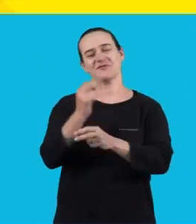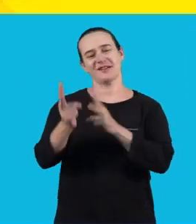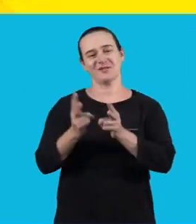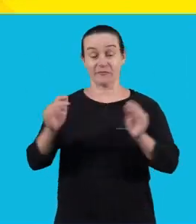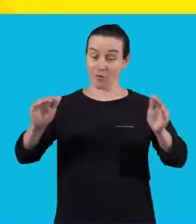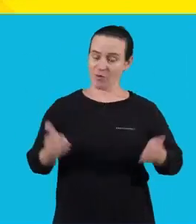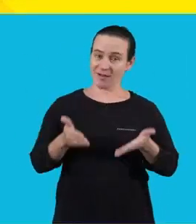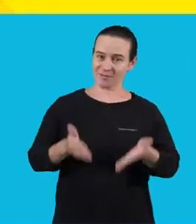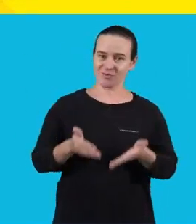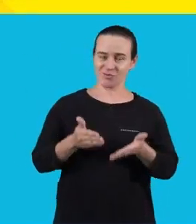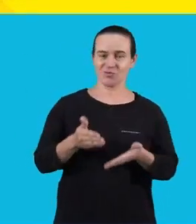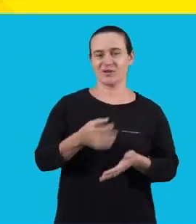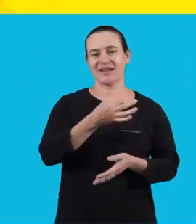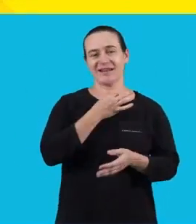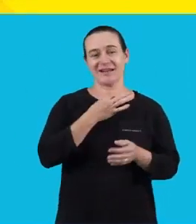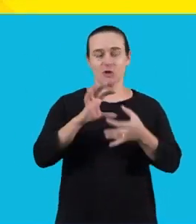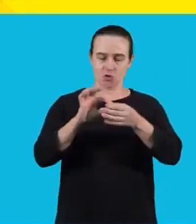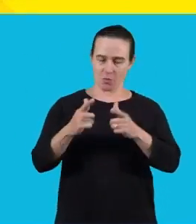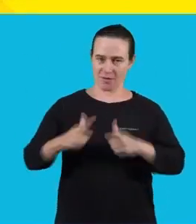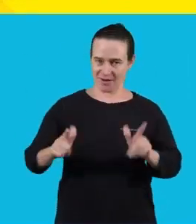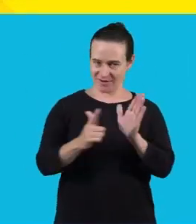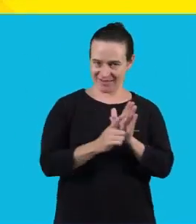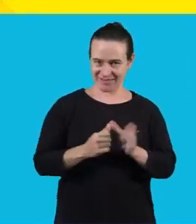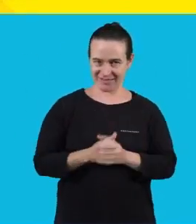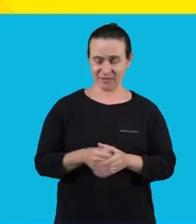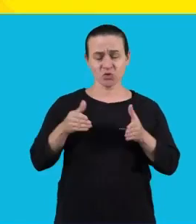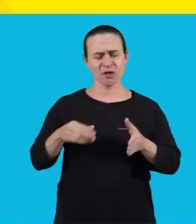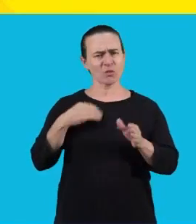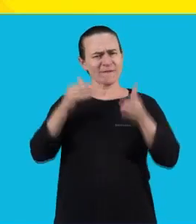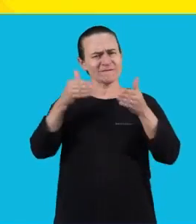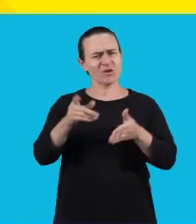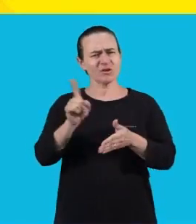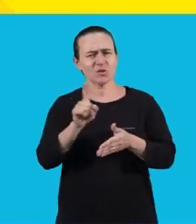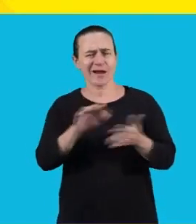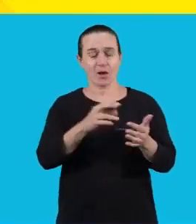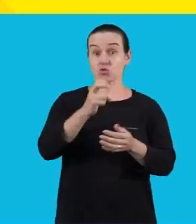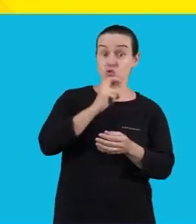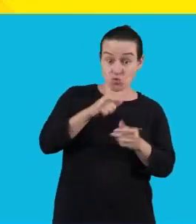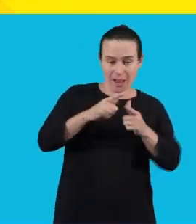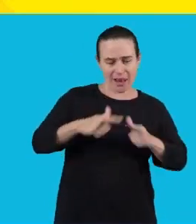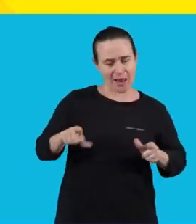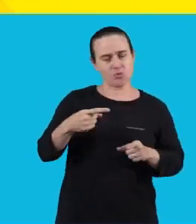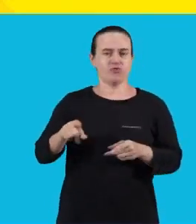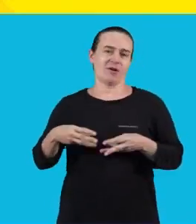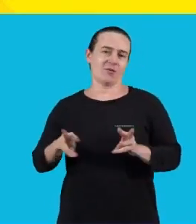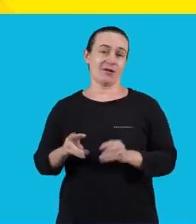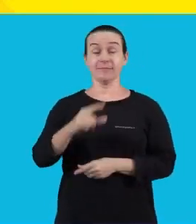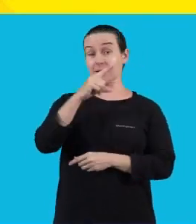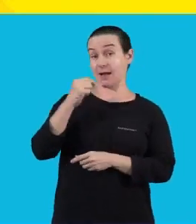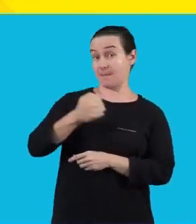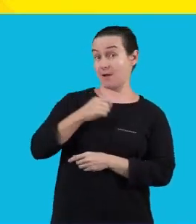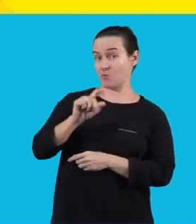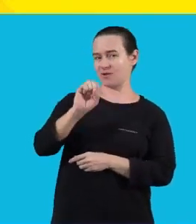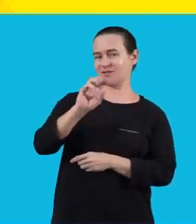Hello grade 12s and welcome to this English home language lesson. Today our focus will be on using language correctly. My name